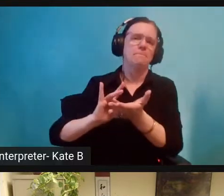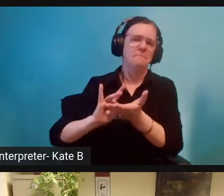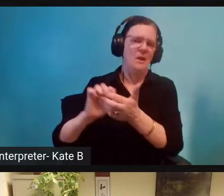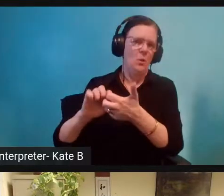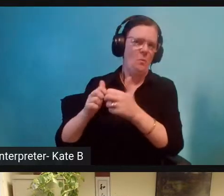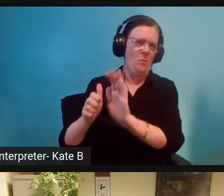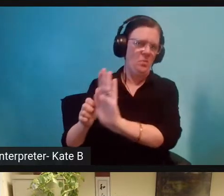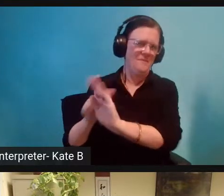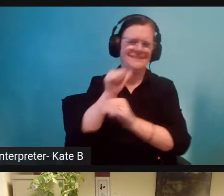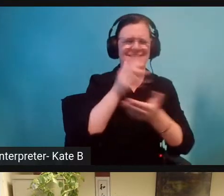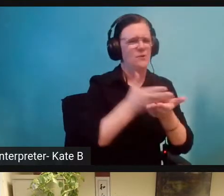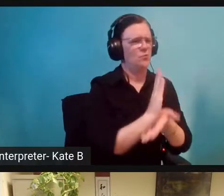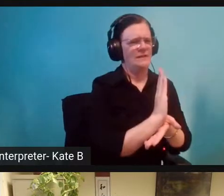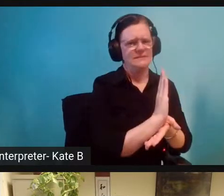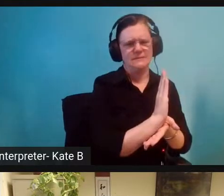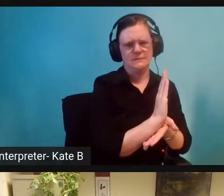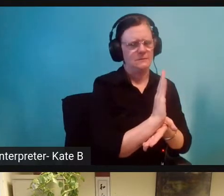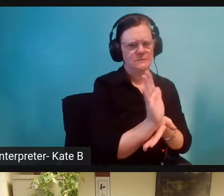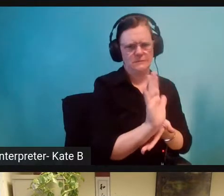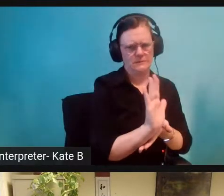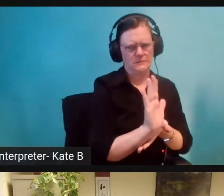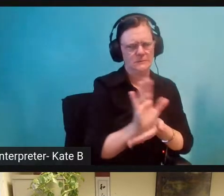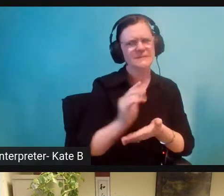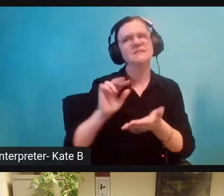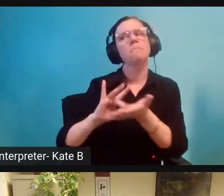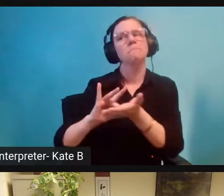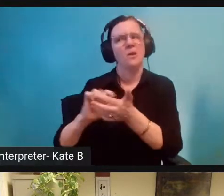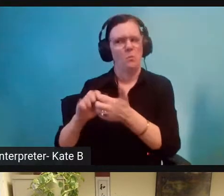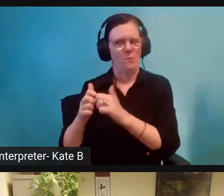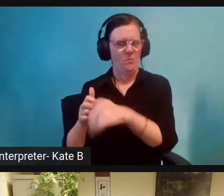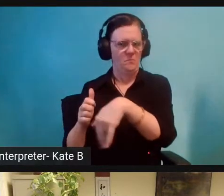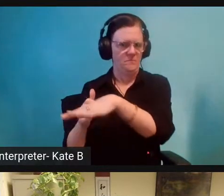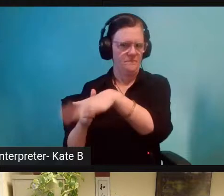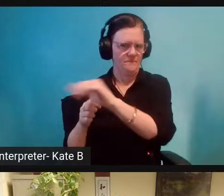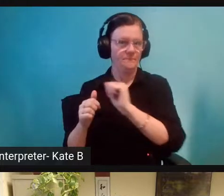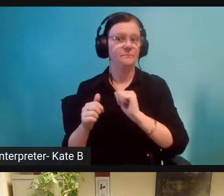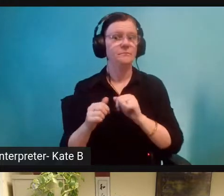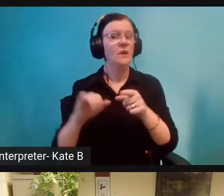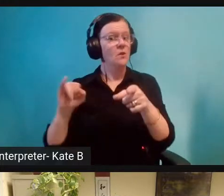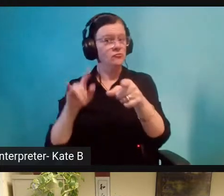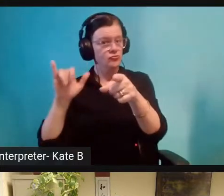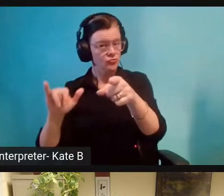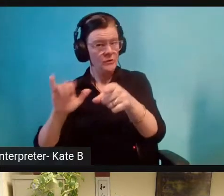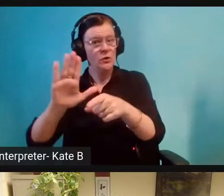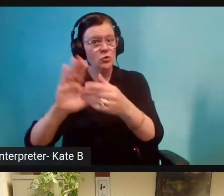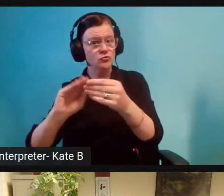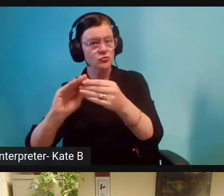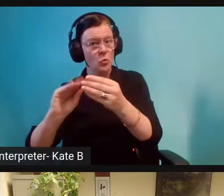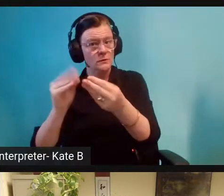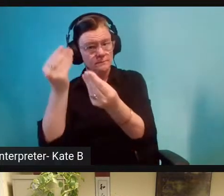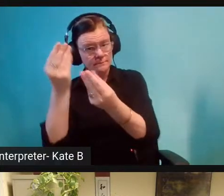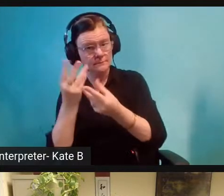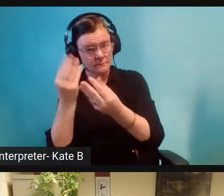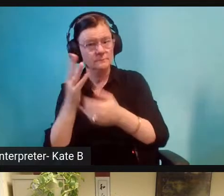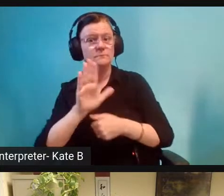issue, not a rights issue. And when I learned from Judy and her story was that one of